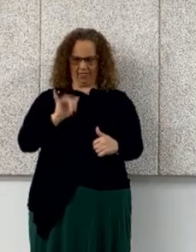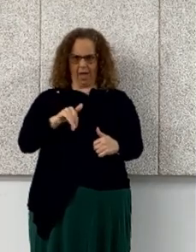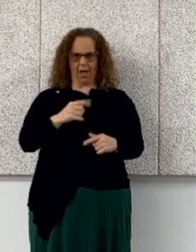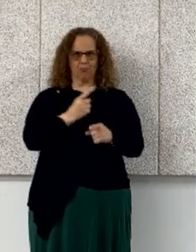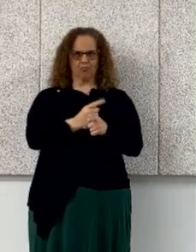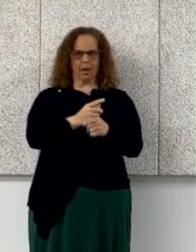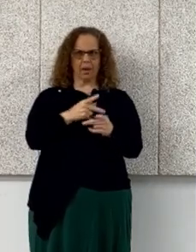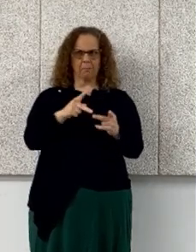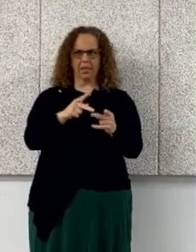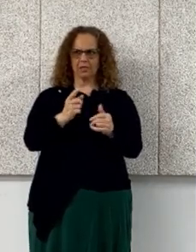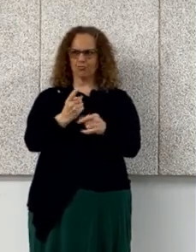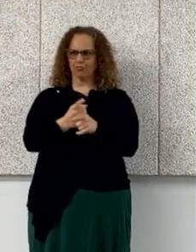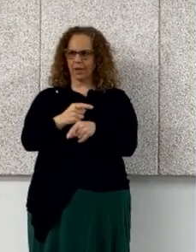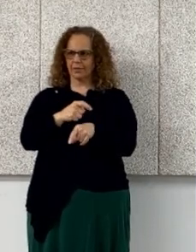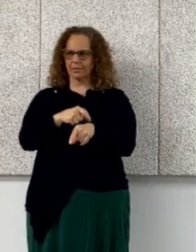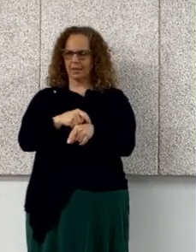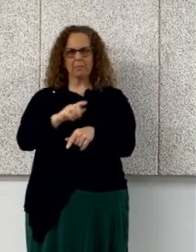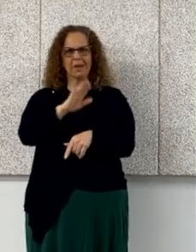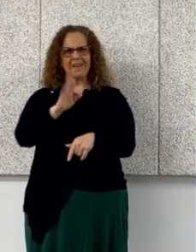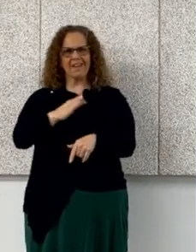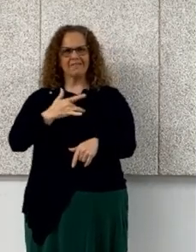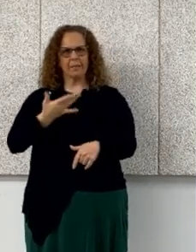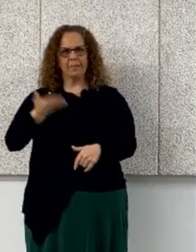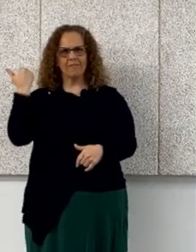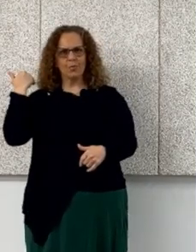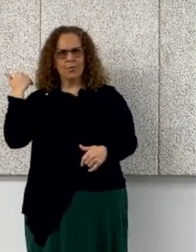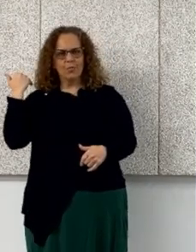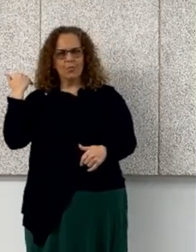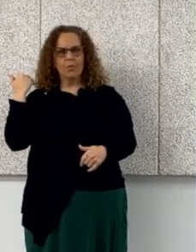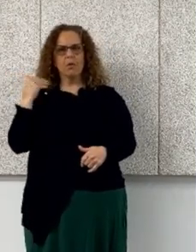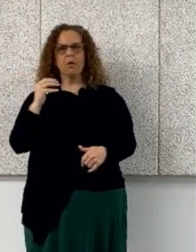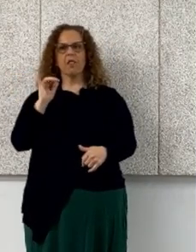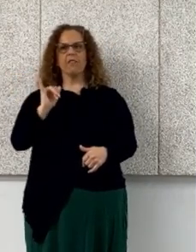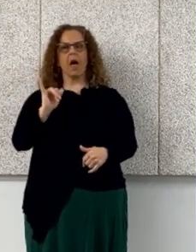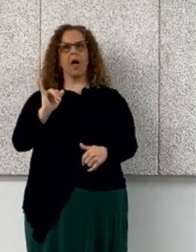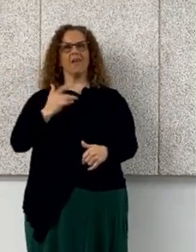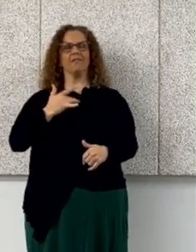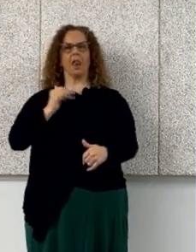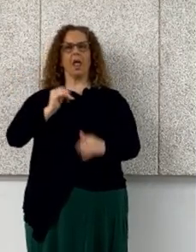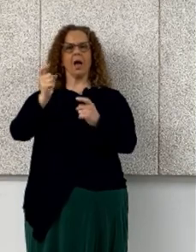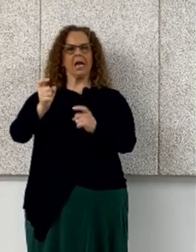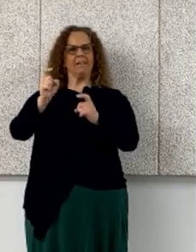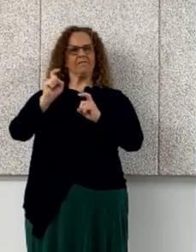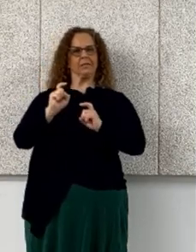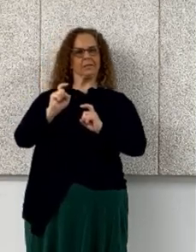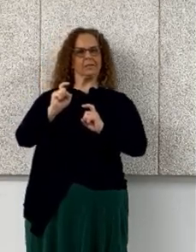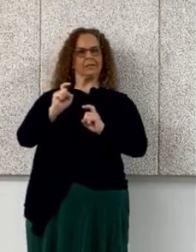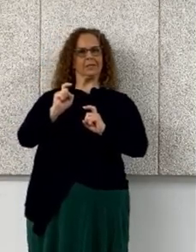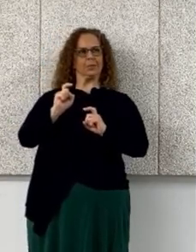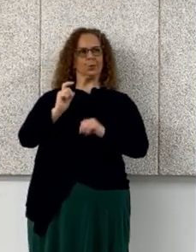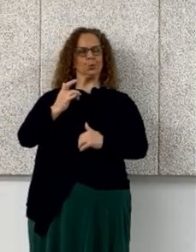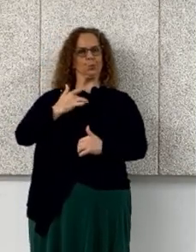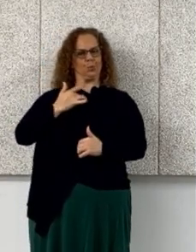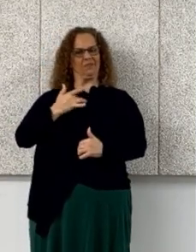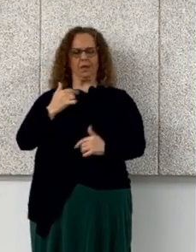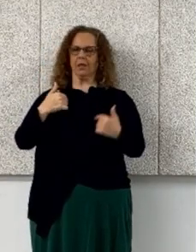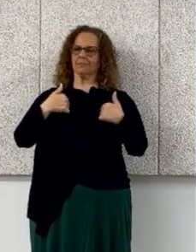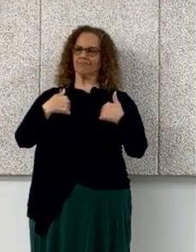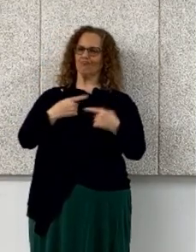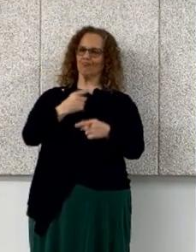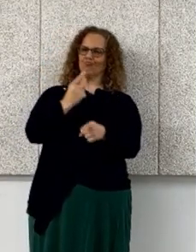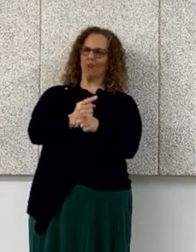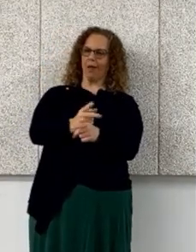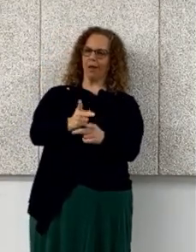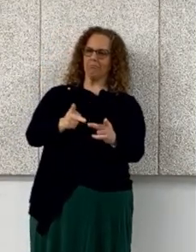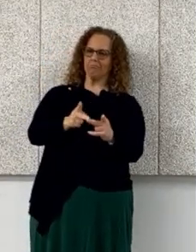anything. Mm-hmm. And the gift of that, to feel in the right place at the right